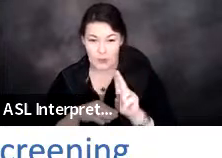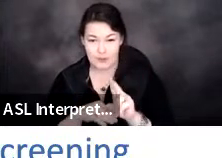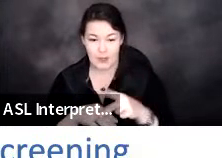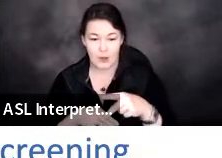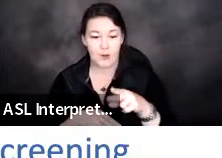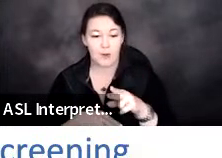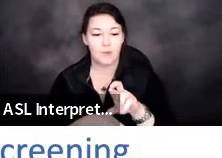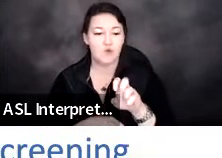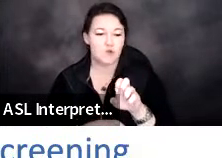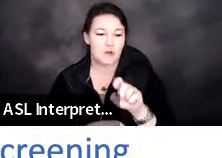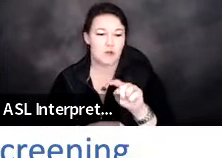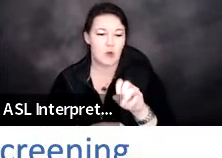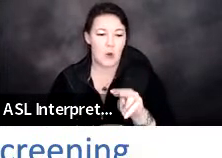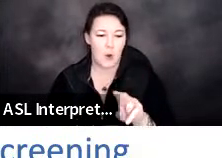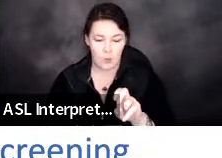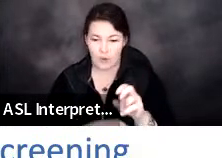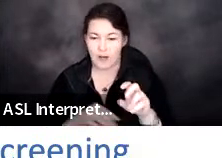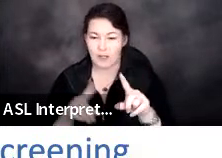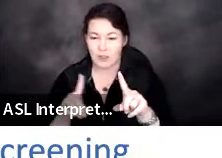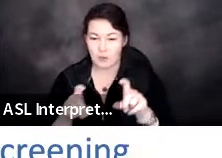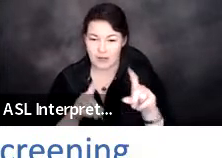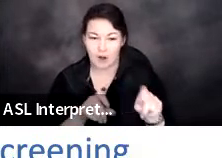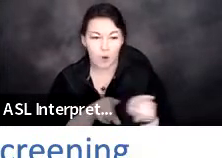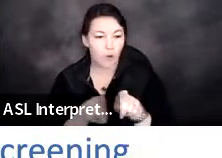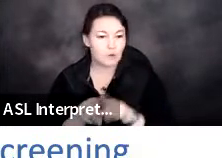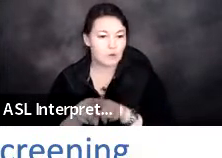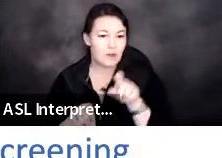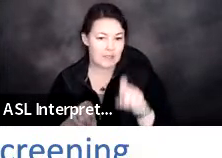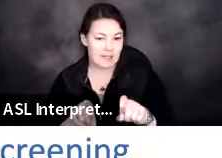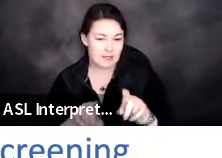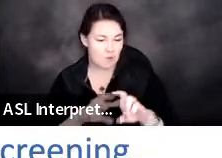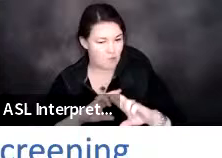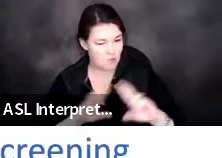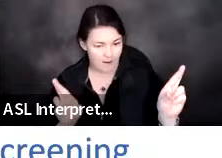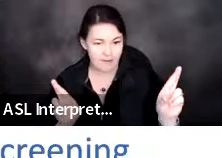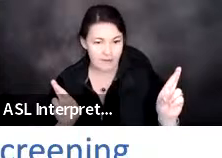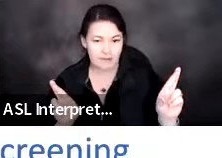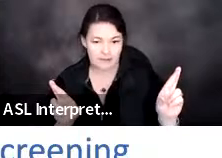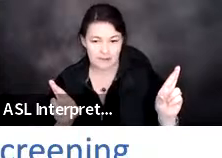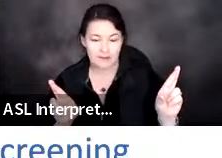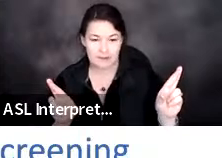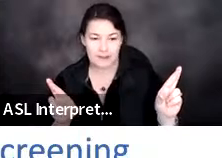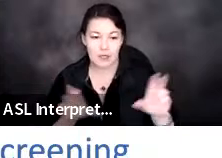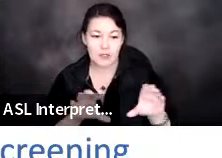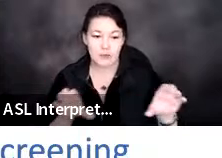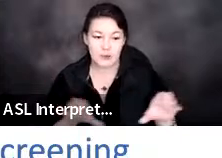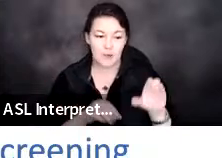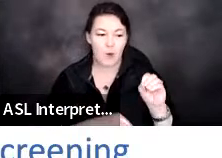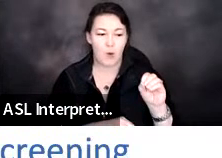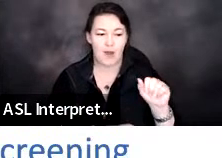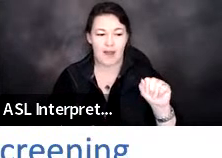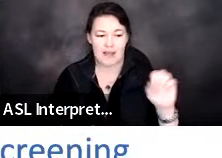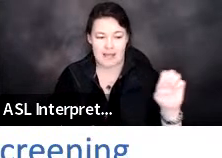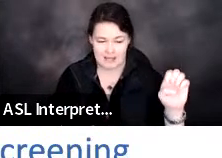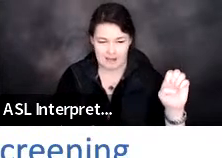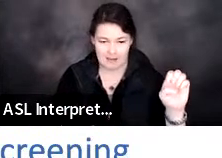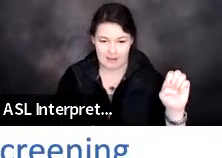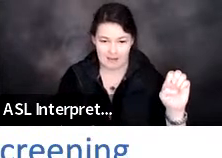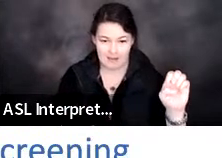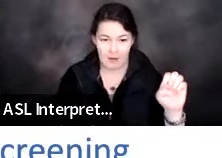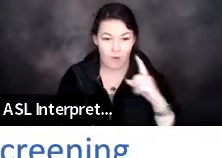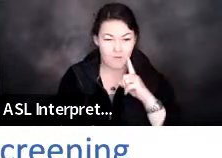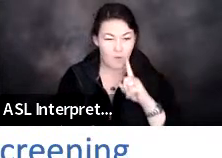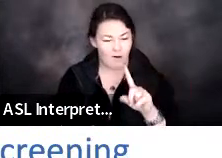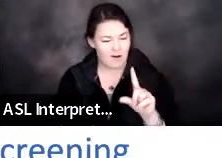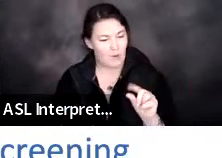tone screening, you'll also need to be equipped and prepared to do OAEs on that 20